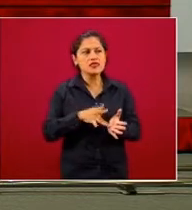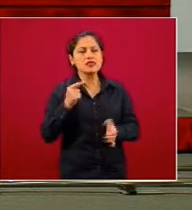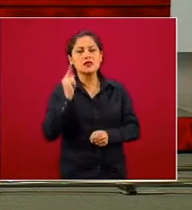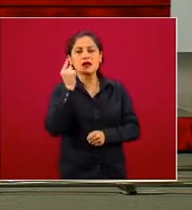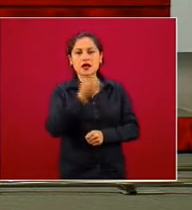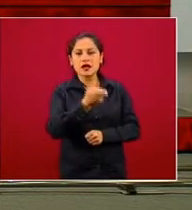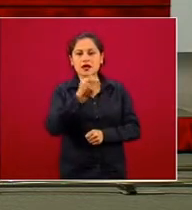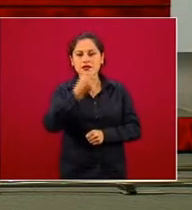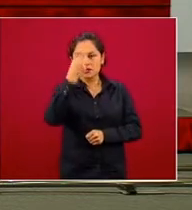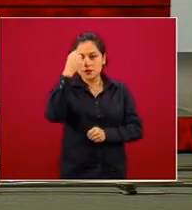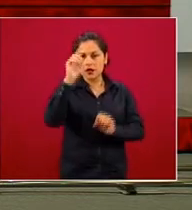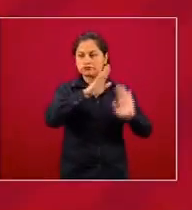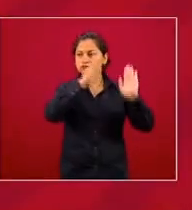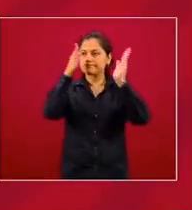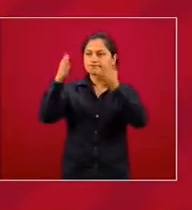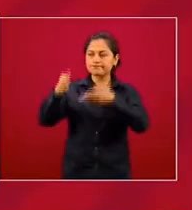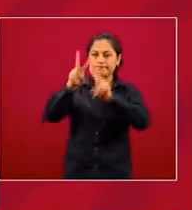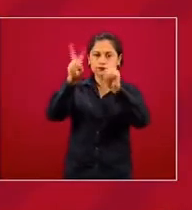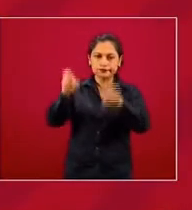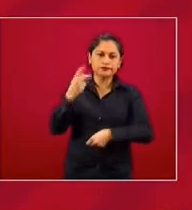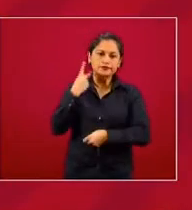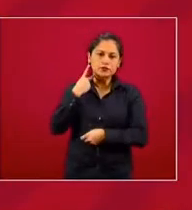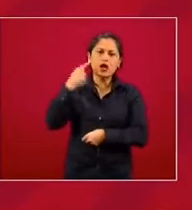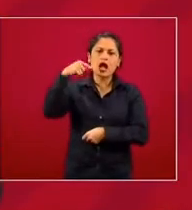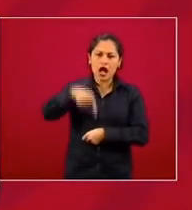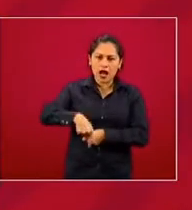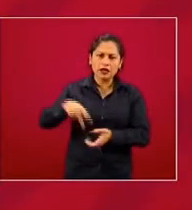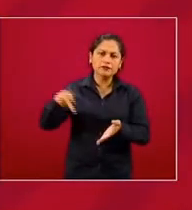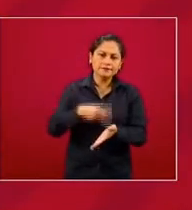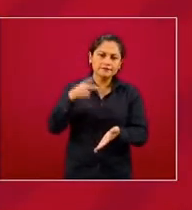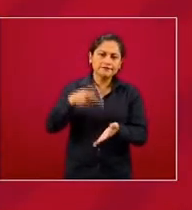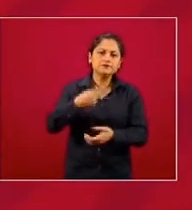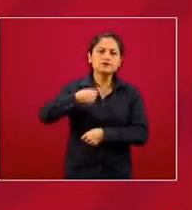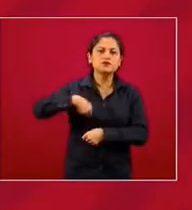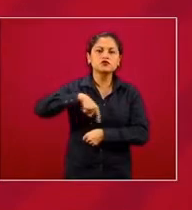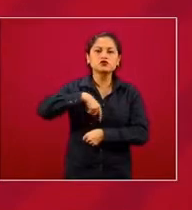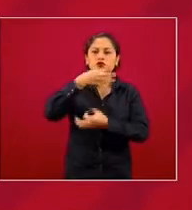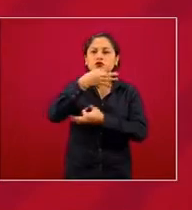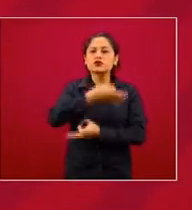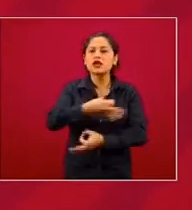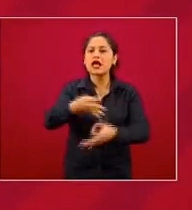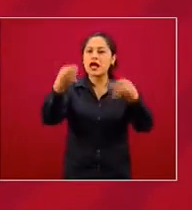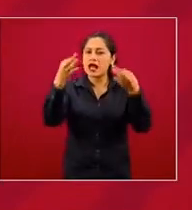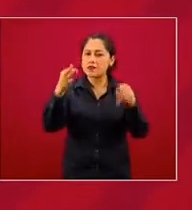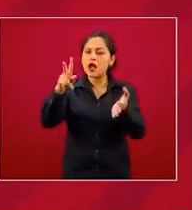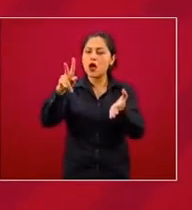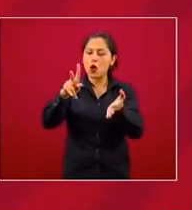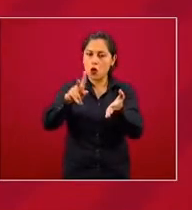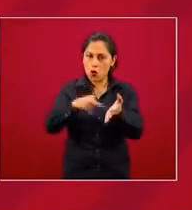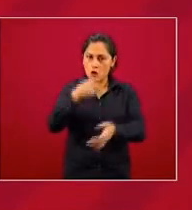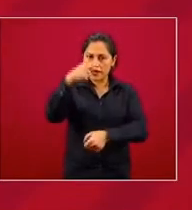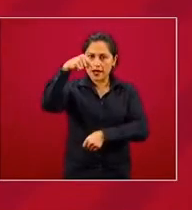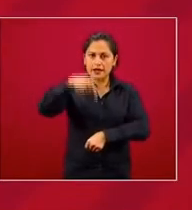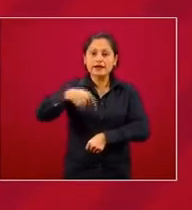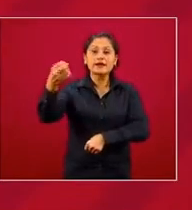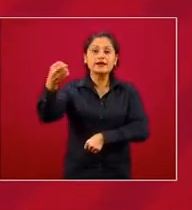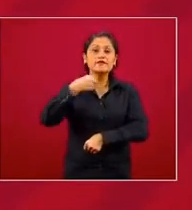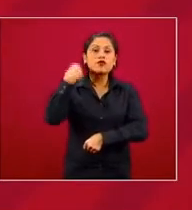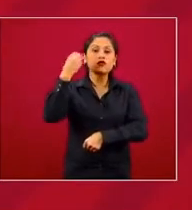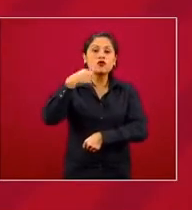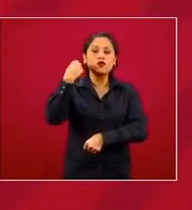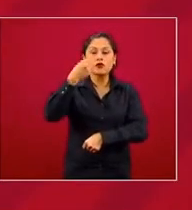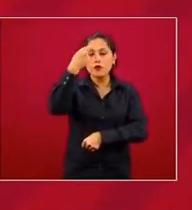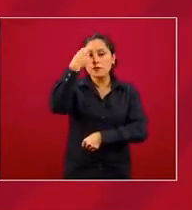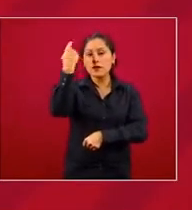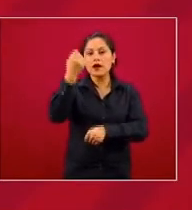political way. And orientarlo I've said it before políticamente. and I will Aquí hemos say it dicho again. una y otra vez, This lo is a volvemos a technical decir, forum. este es un This foro is a forum técnico, este for es us un to share espacio para information compartir towards the información